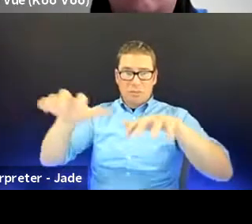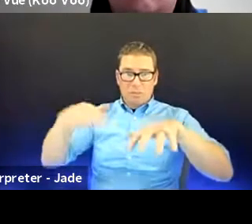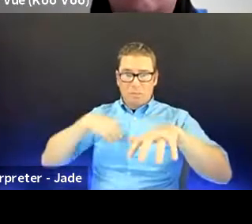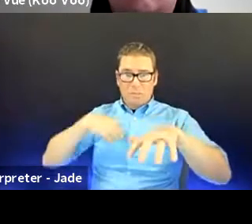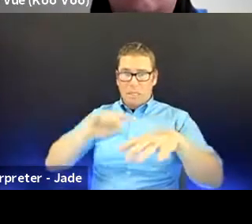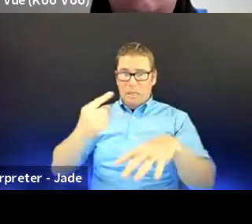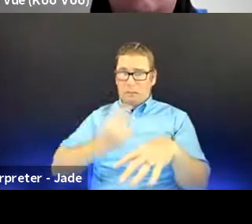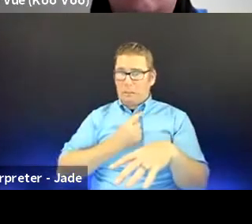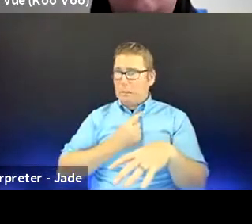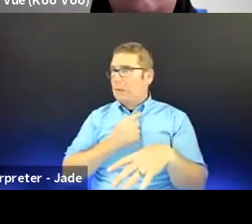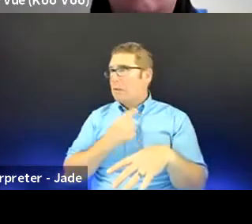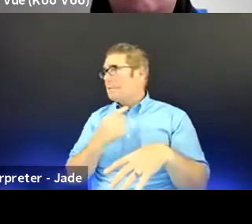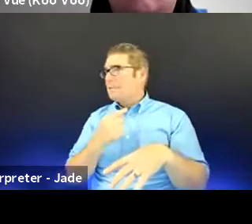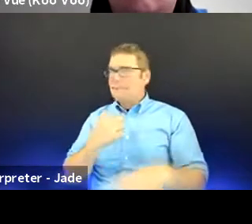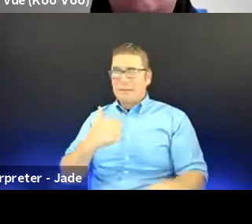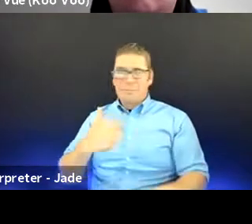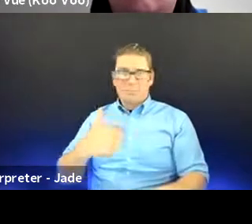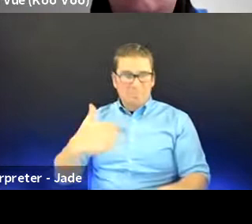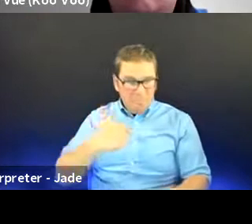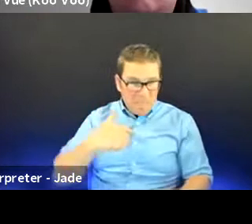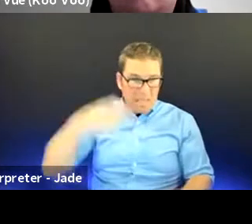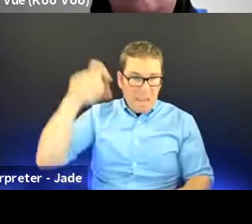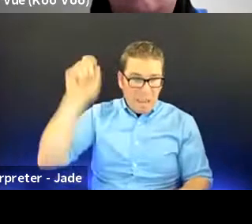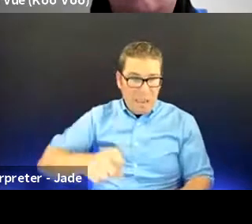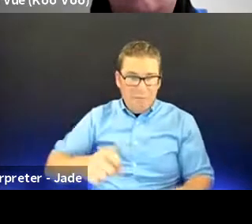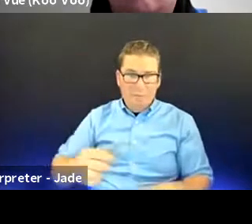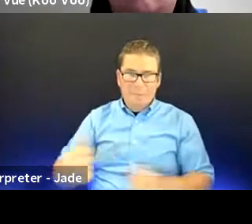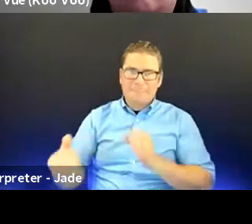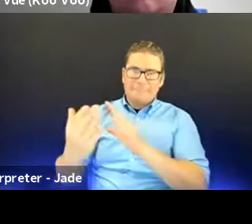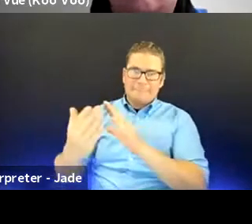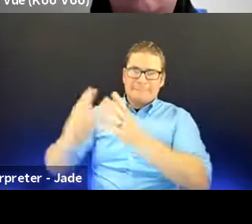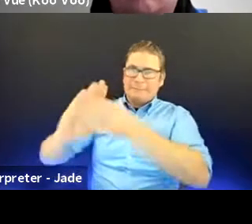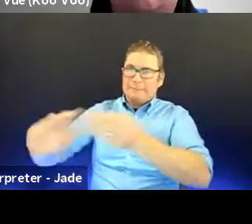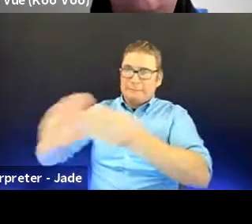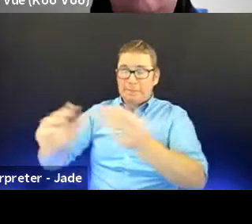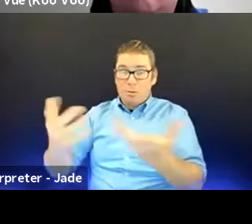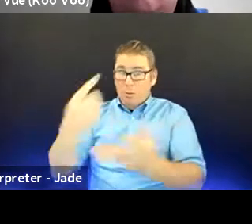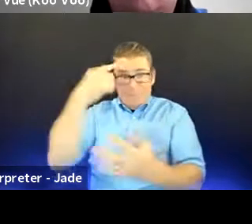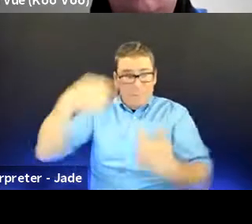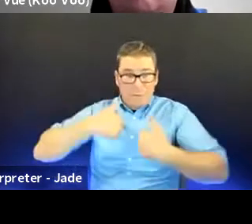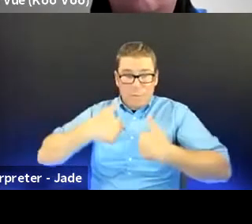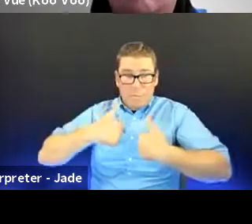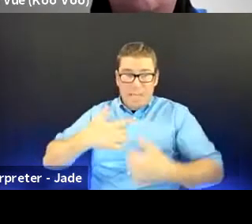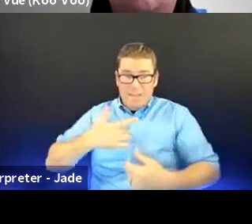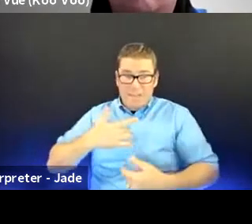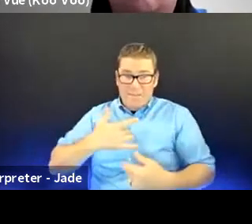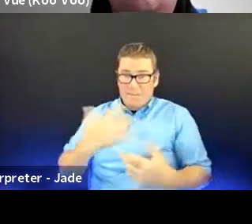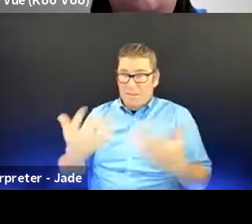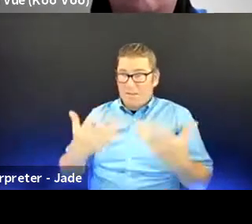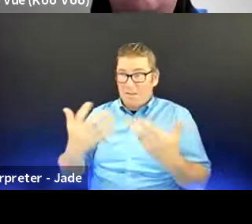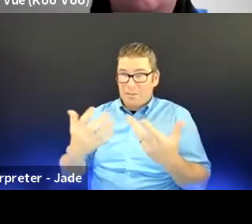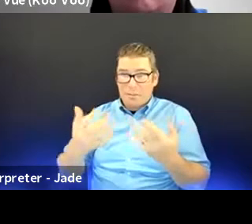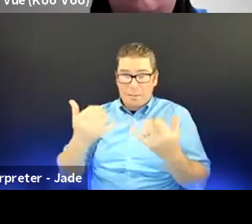say this again. At least for me, I always felt that burden, because right now, we're all Asian, or most of